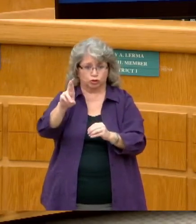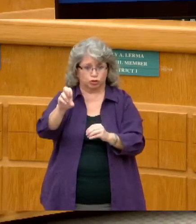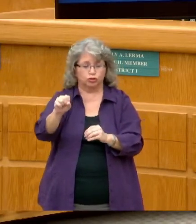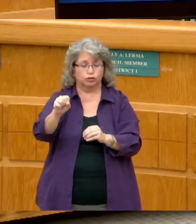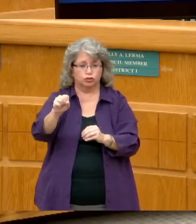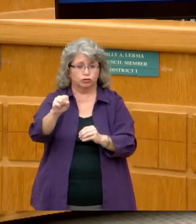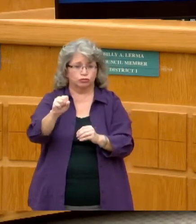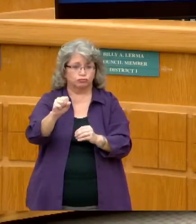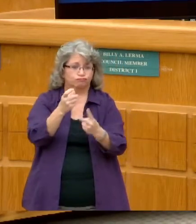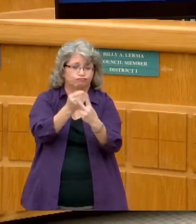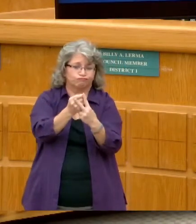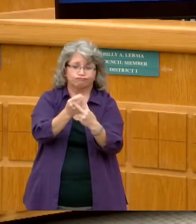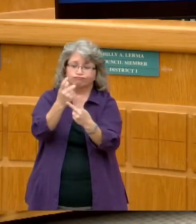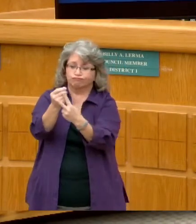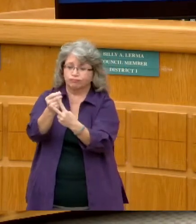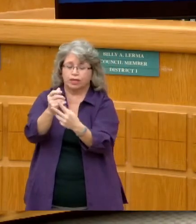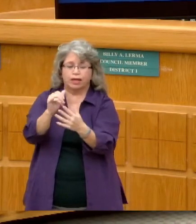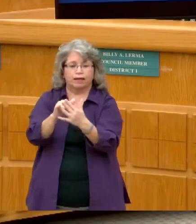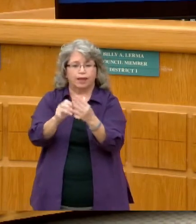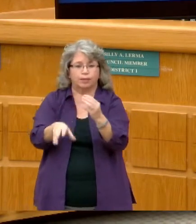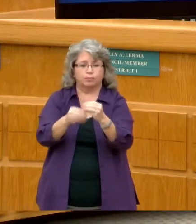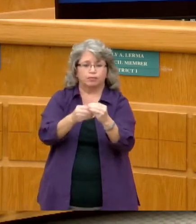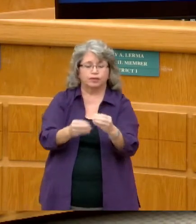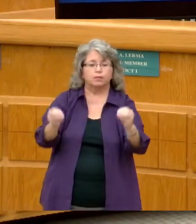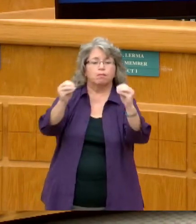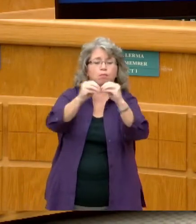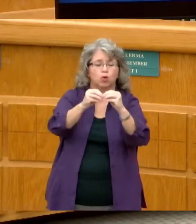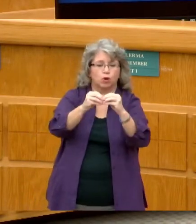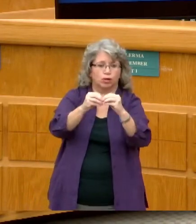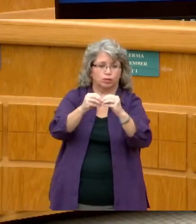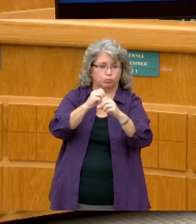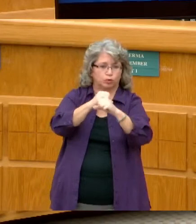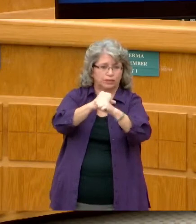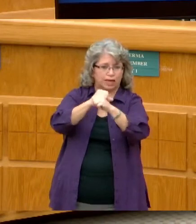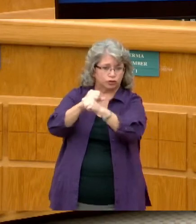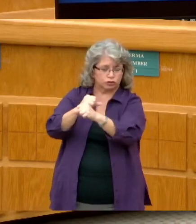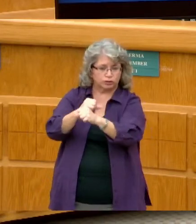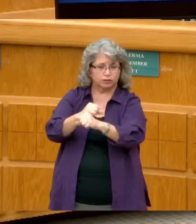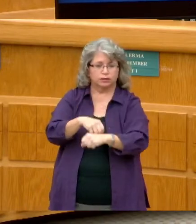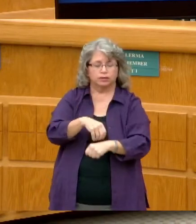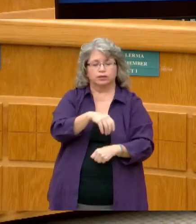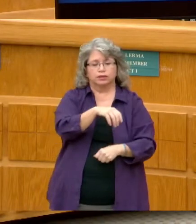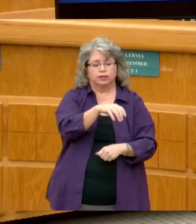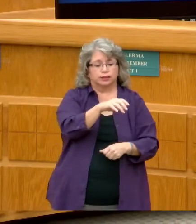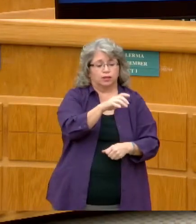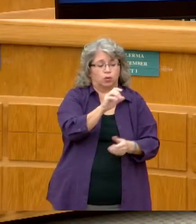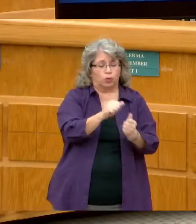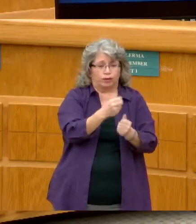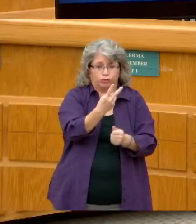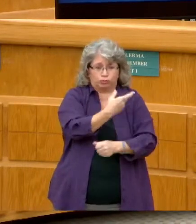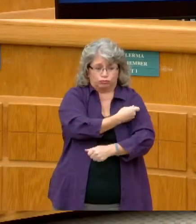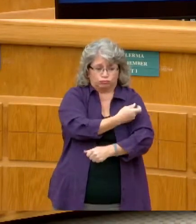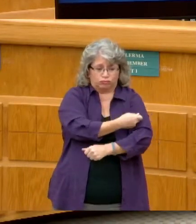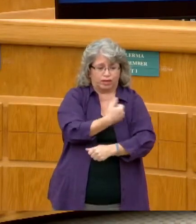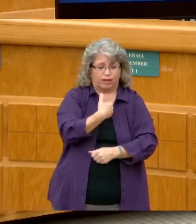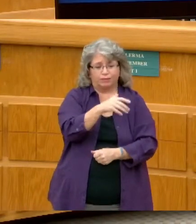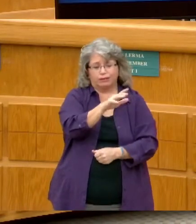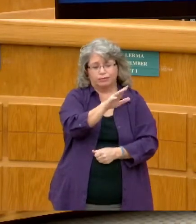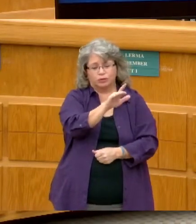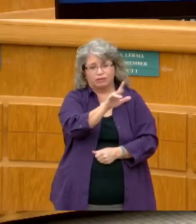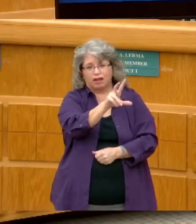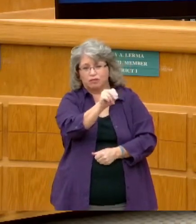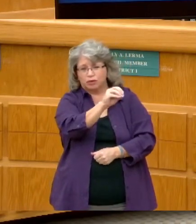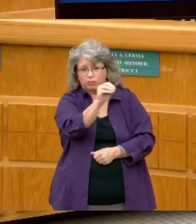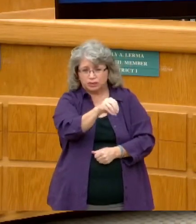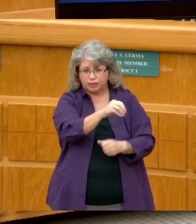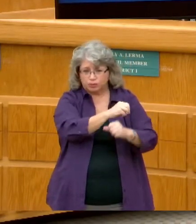you a difference in protection from the two mRNAs, 25 to 30% protection, and then with the booster, it's closer to 75 to 80%